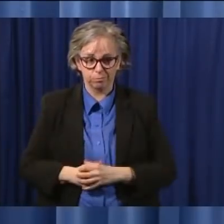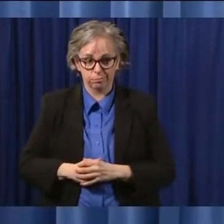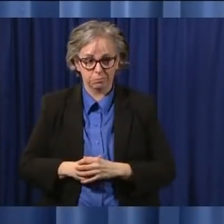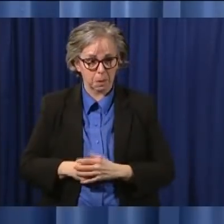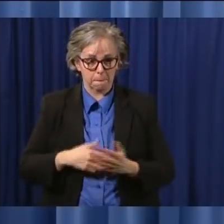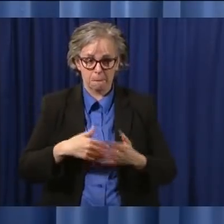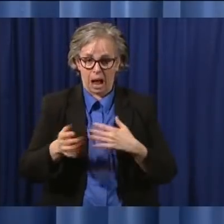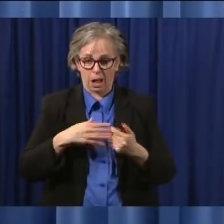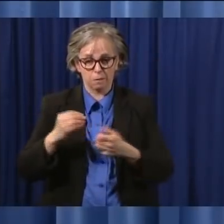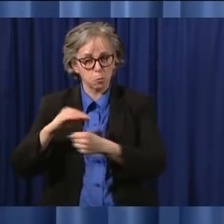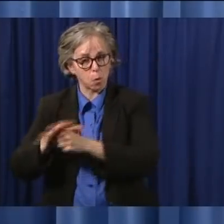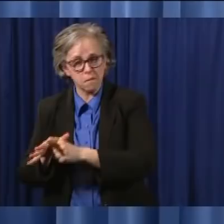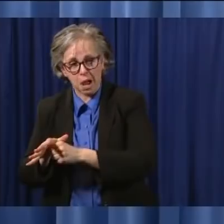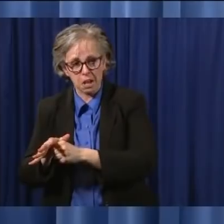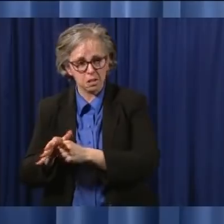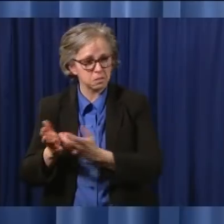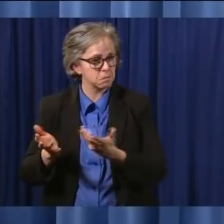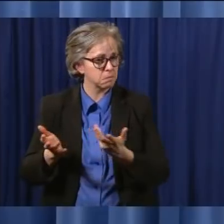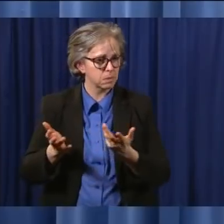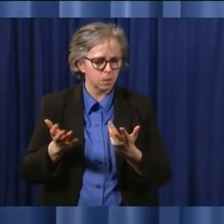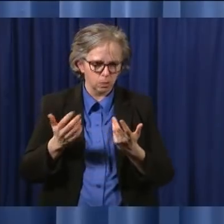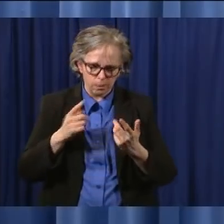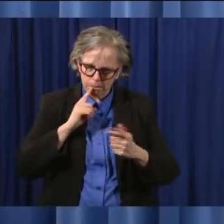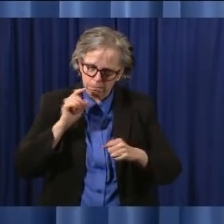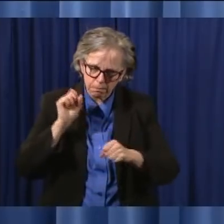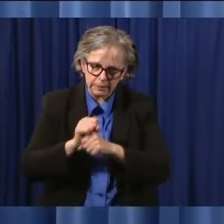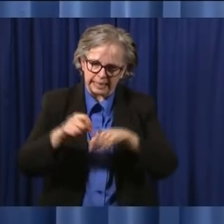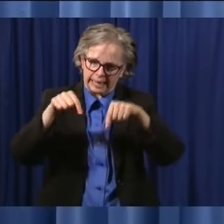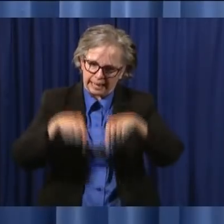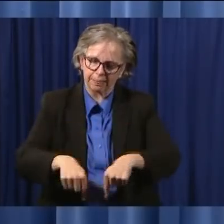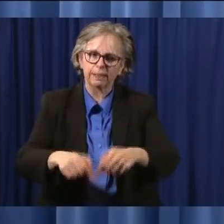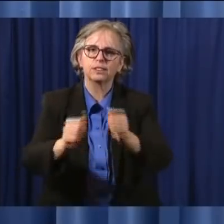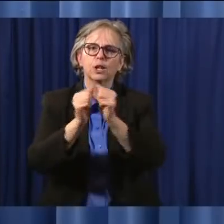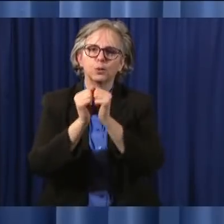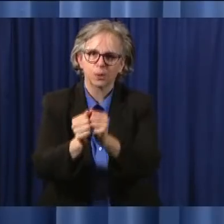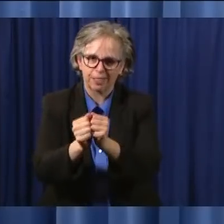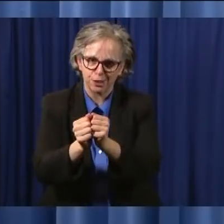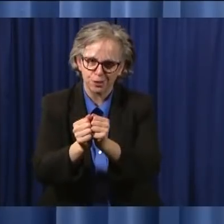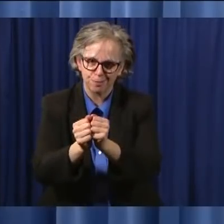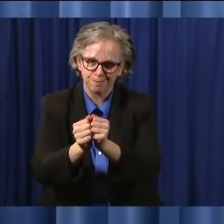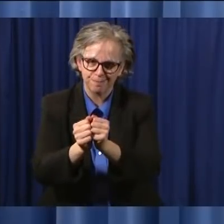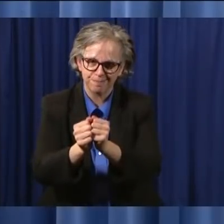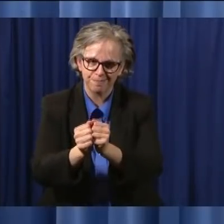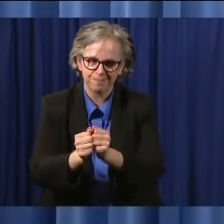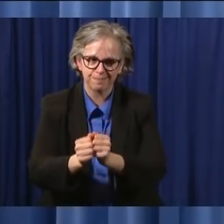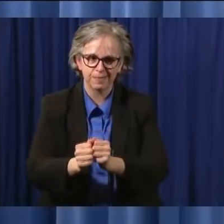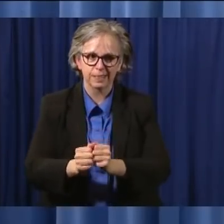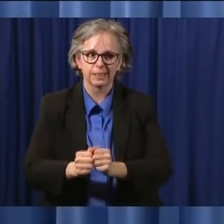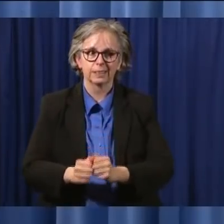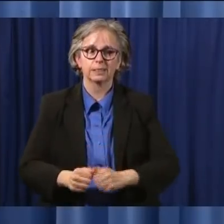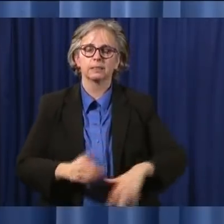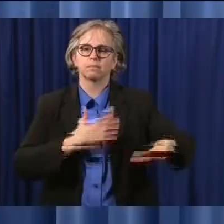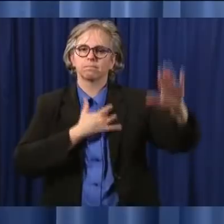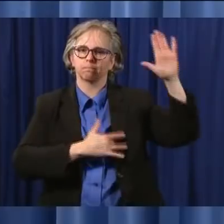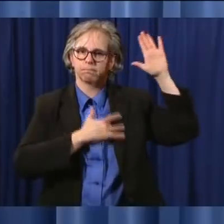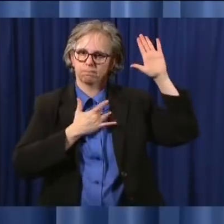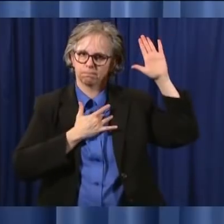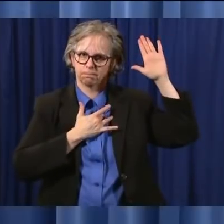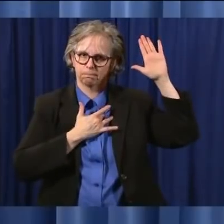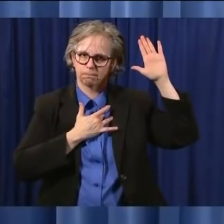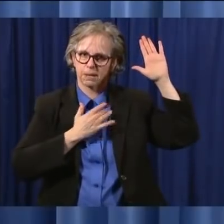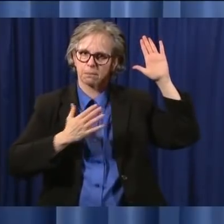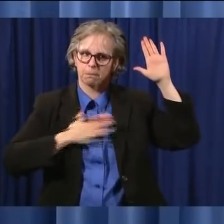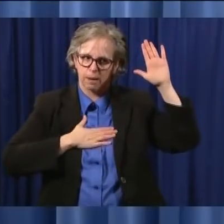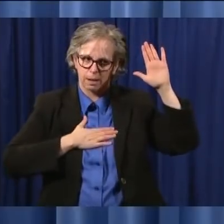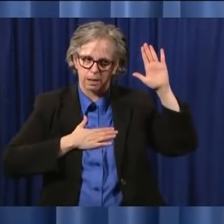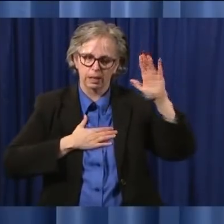all in this together. And this is a commitment that we make. And the task force